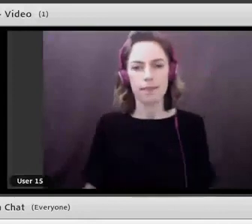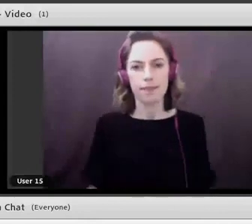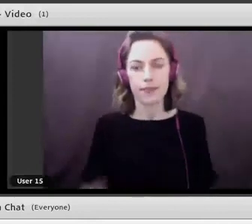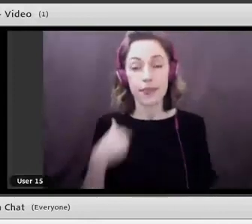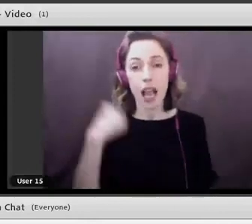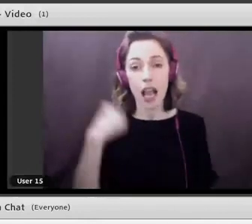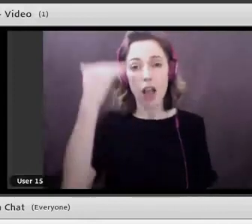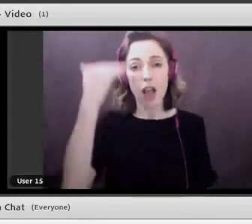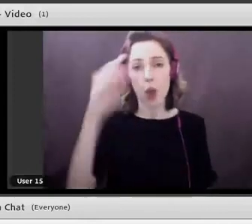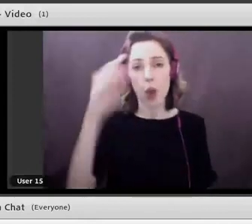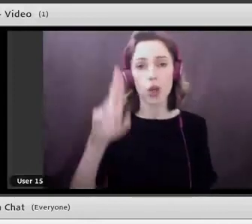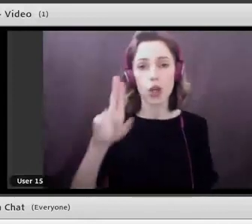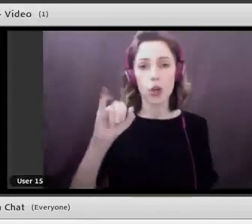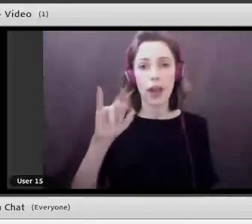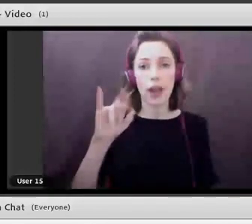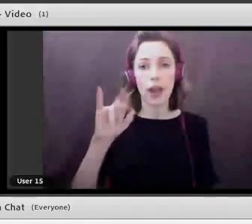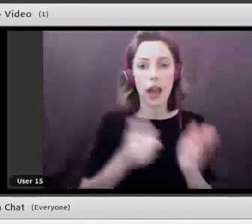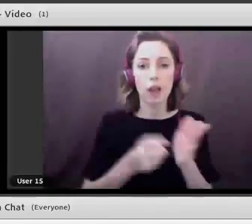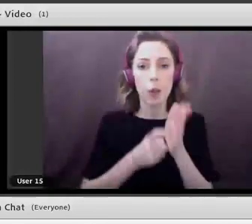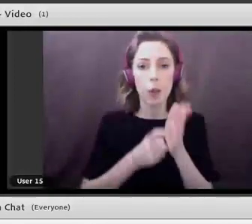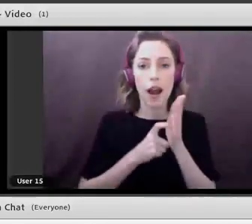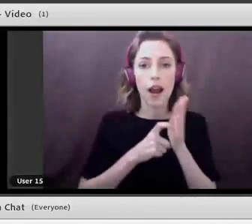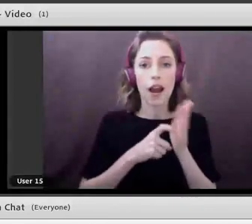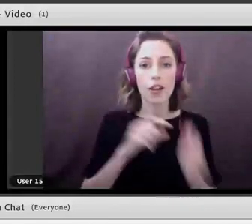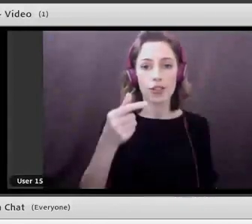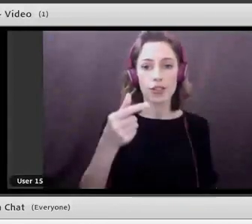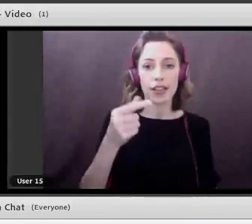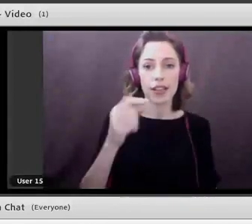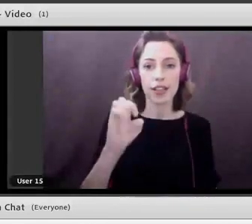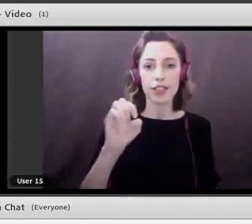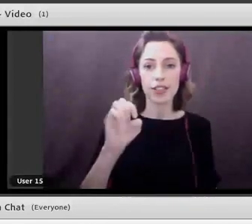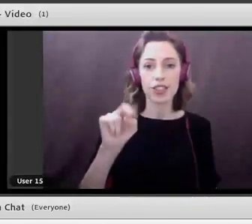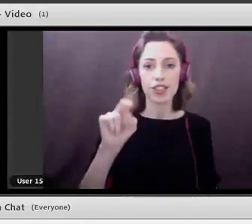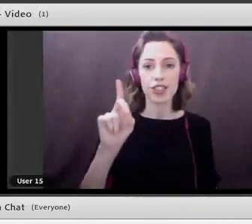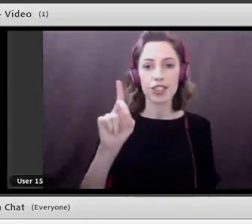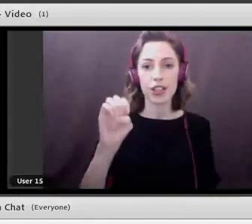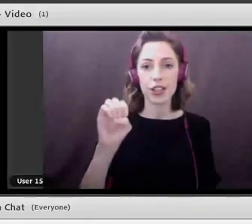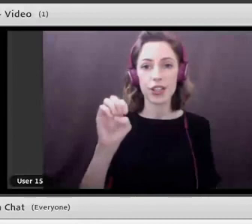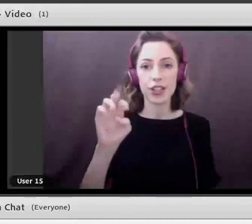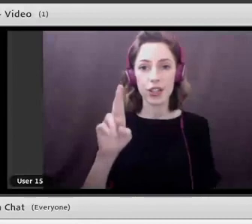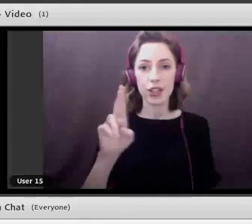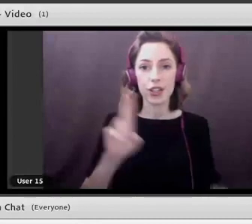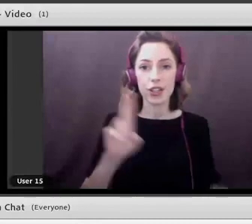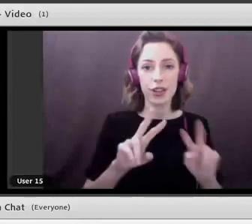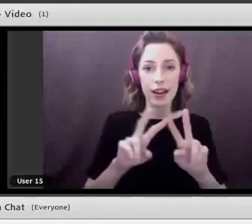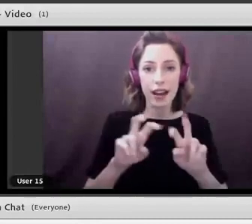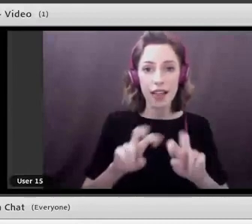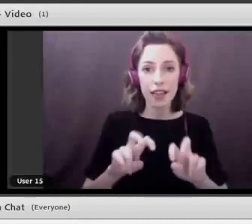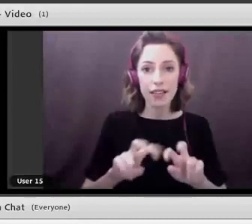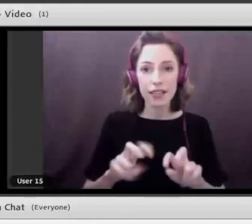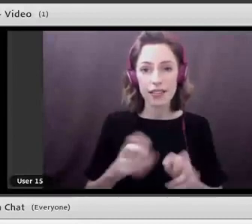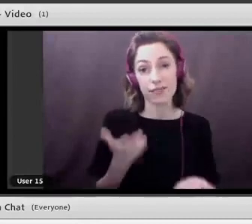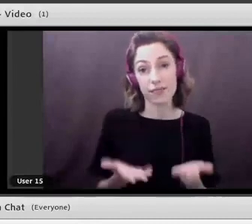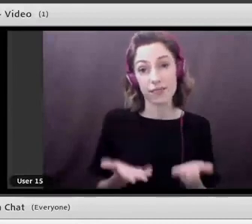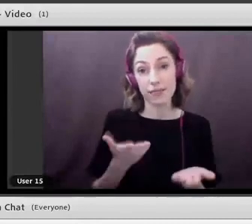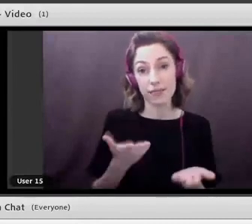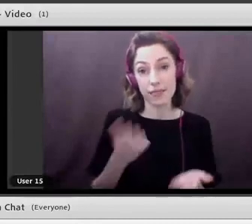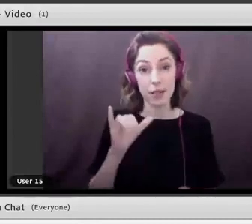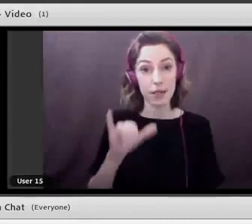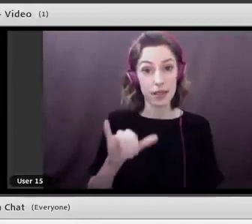of USAID's programs now. Perhaps that might be included within that, or